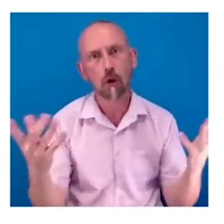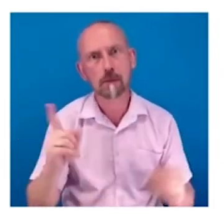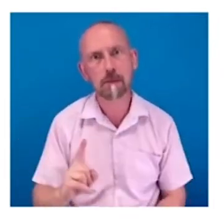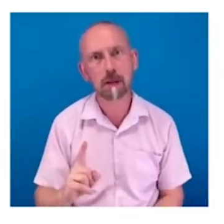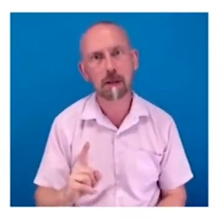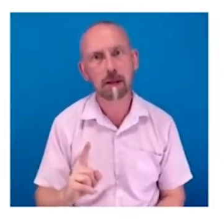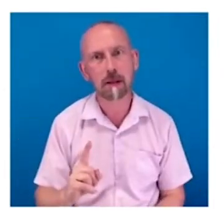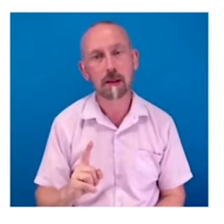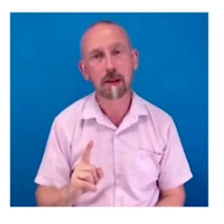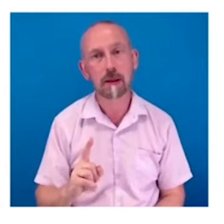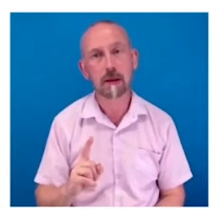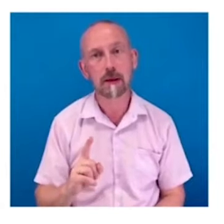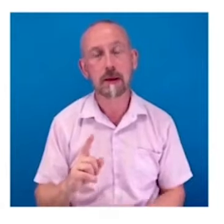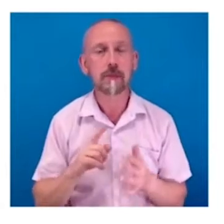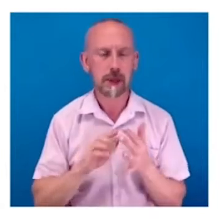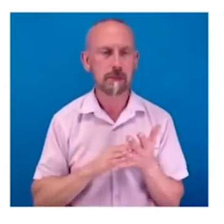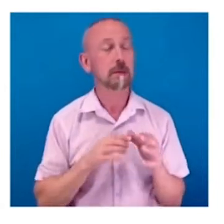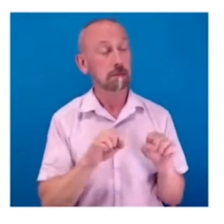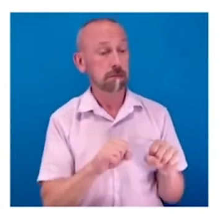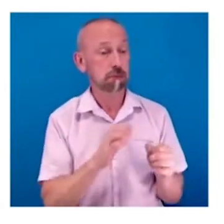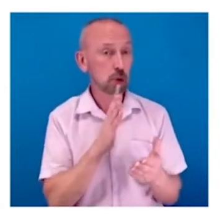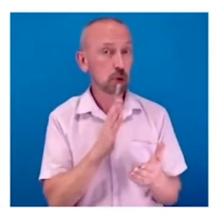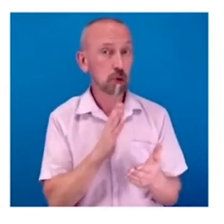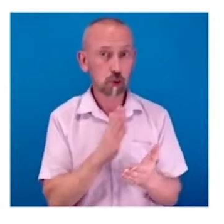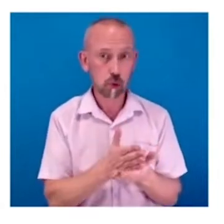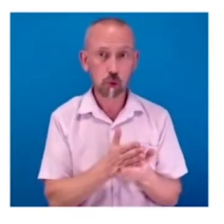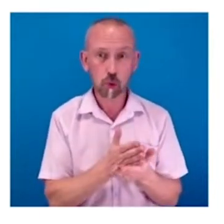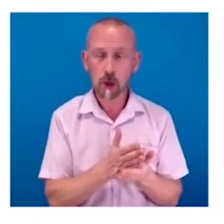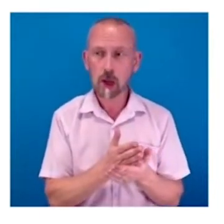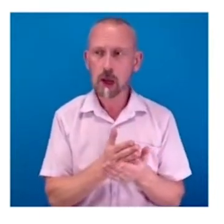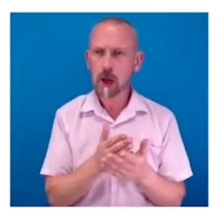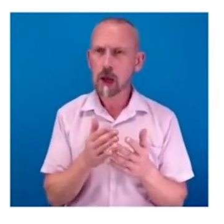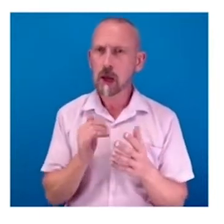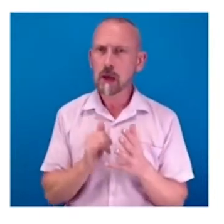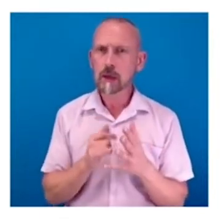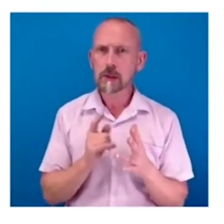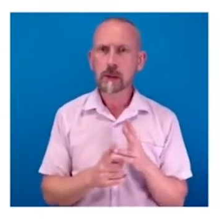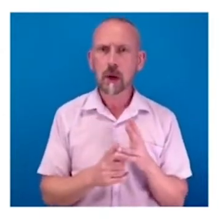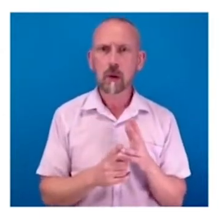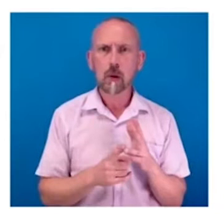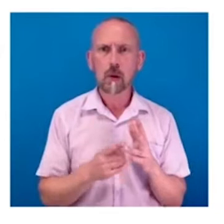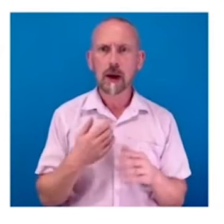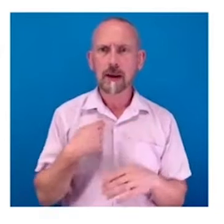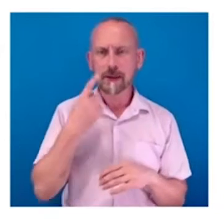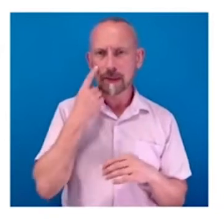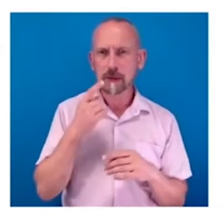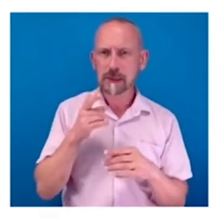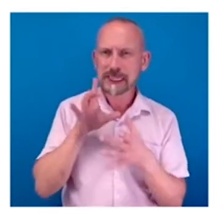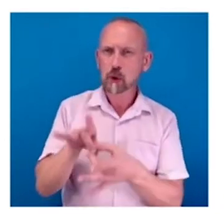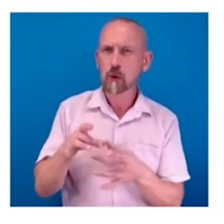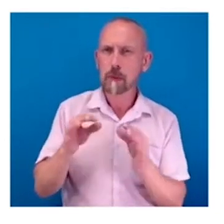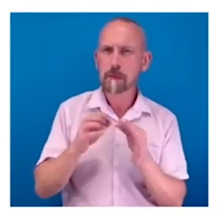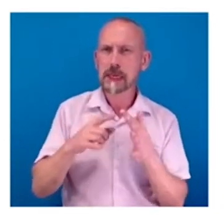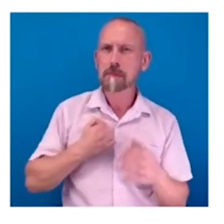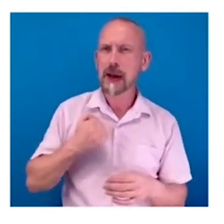true. Something I've noticed quite interestingly with them, Be My Eyes, Alexander, that actually they've won a lot of awards. And I noticed kind of early on in the